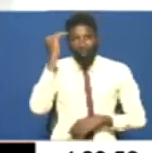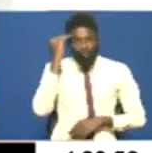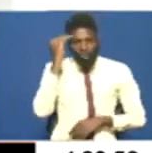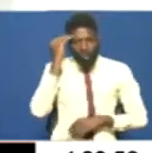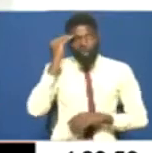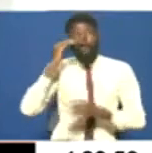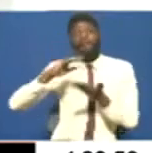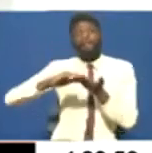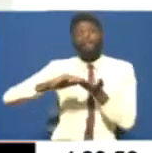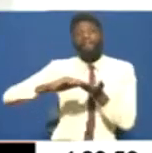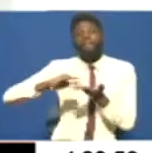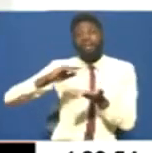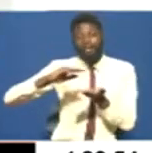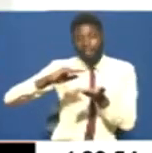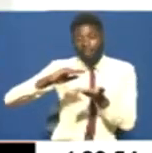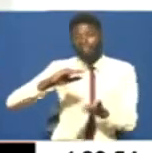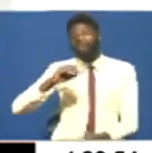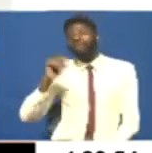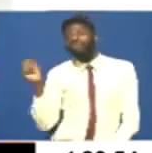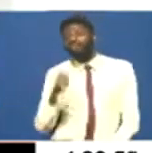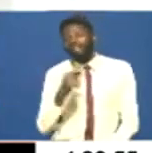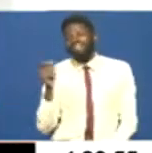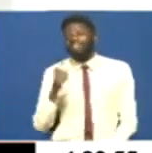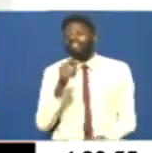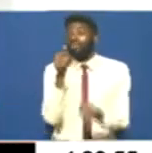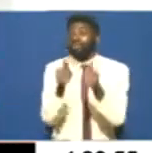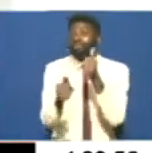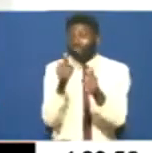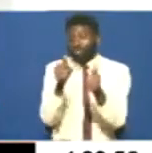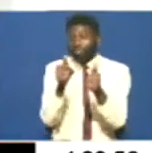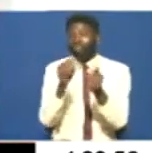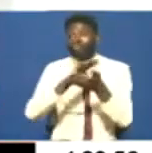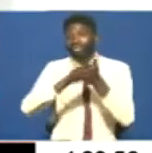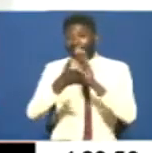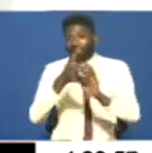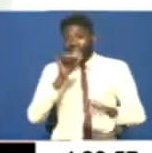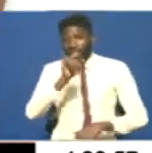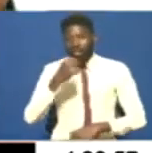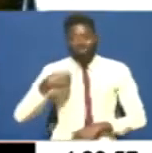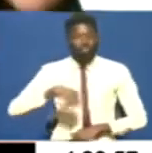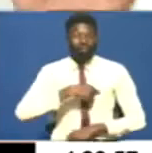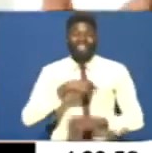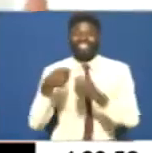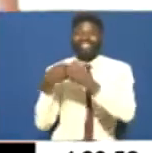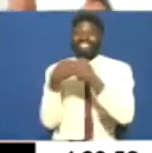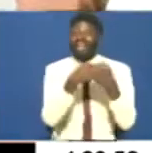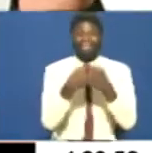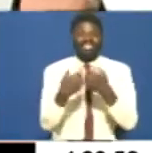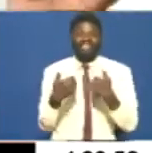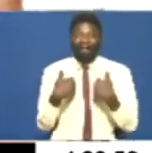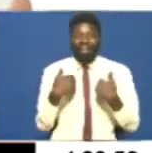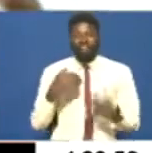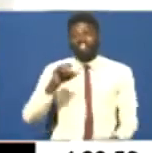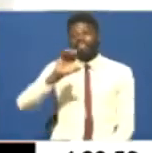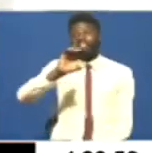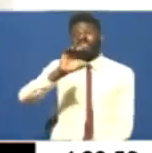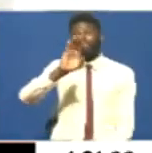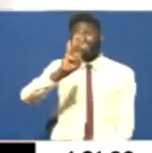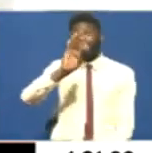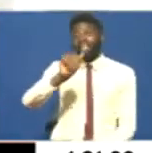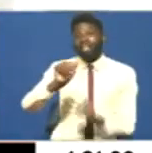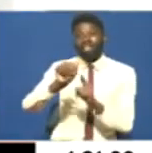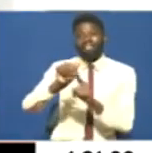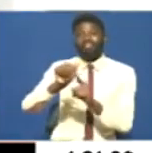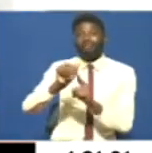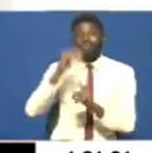salary. So without it, we have a challenge in sustaining our CBAs, rely on the advisory